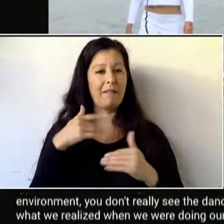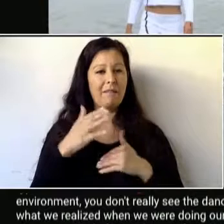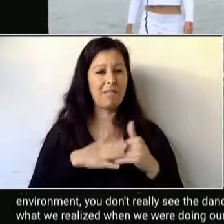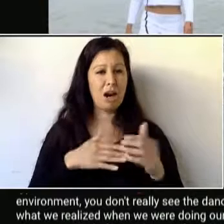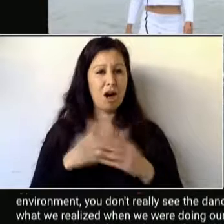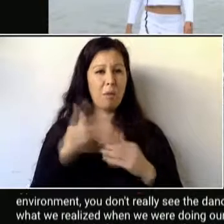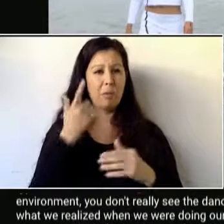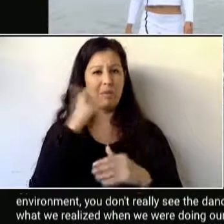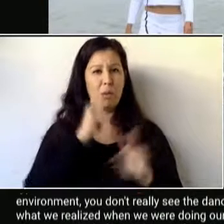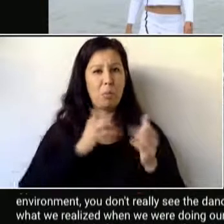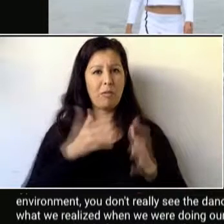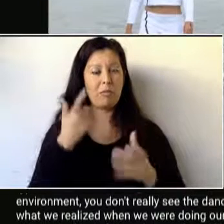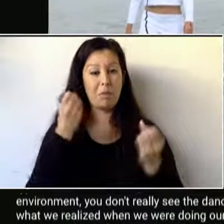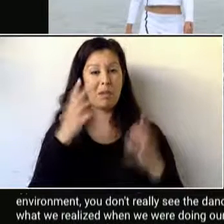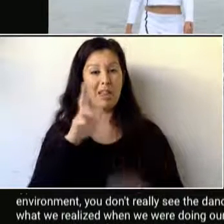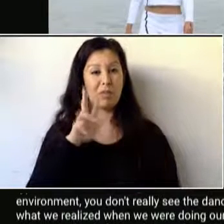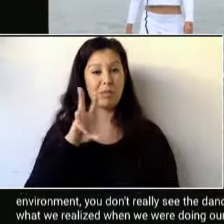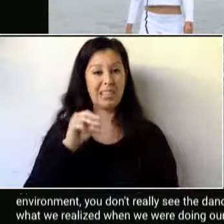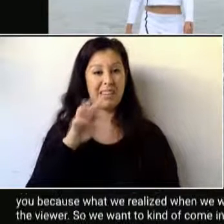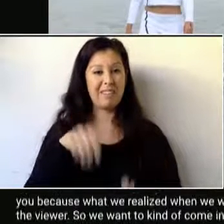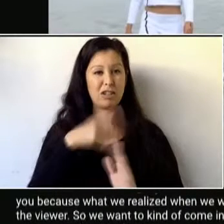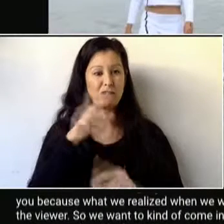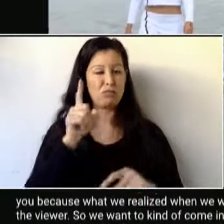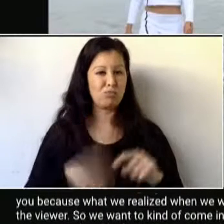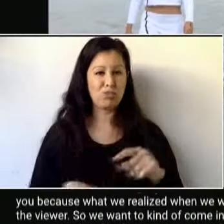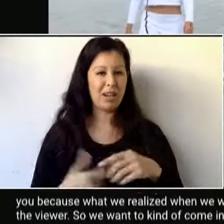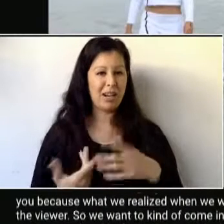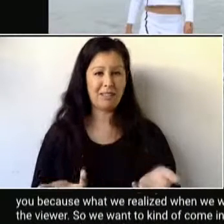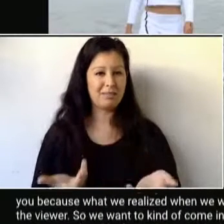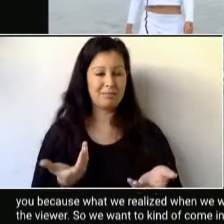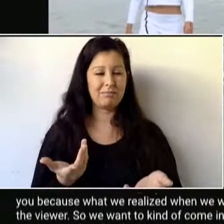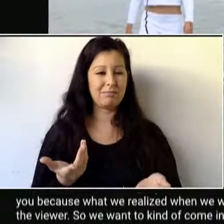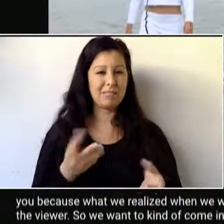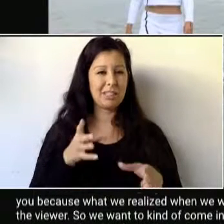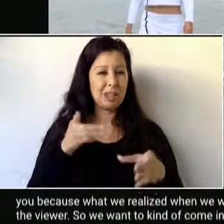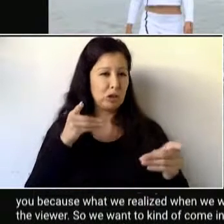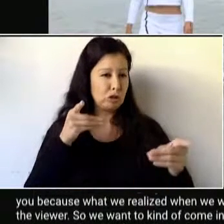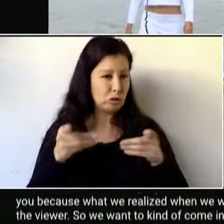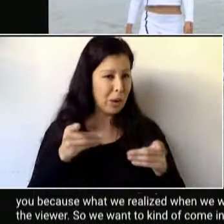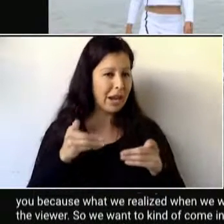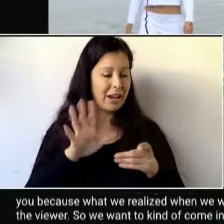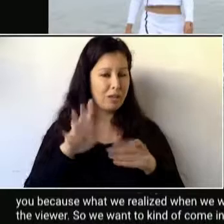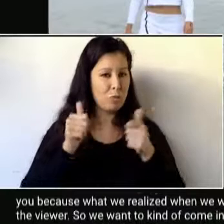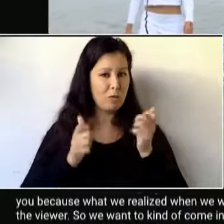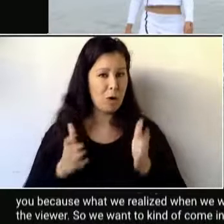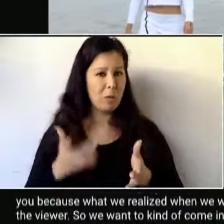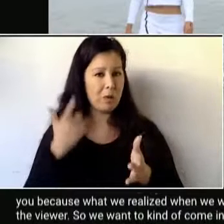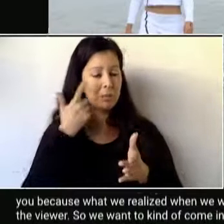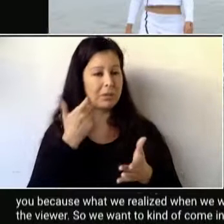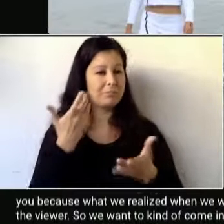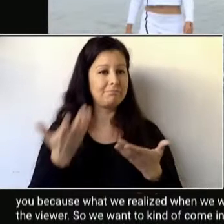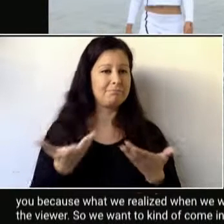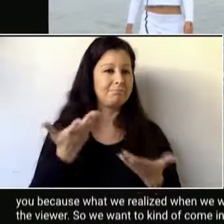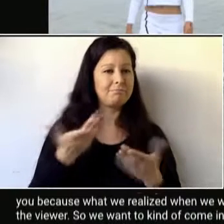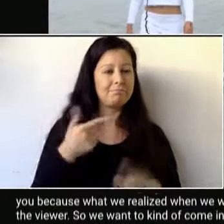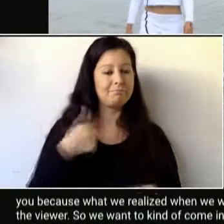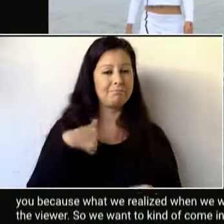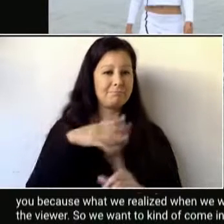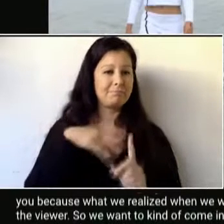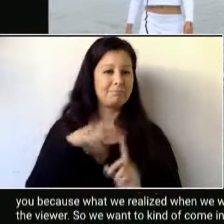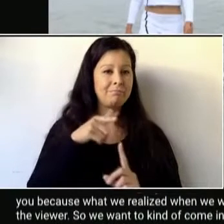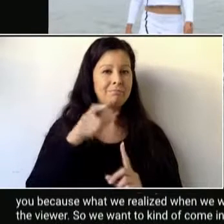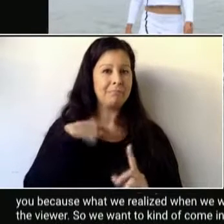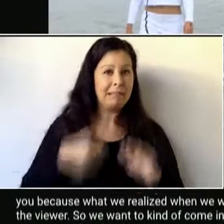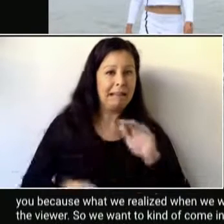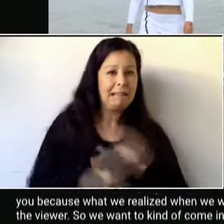performance, because with a lot of 360 films, it's like you can't direct your performers because maybe you're in an environment where you